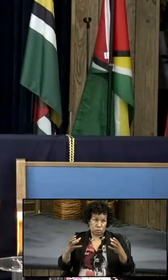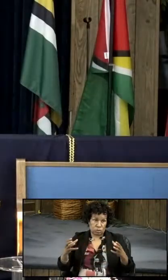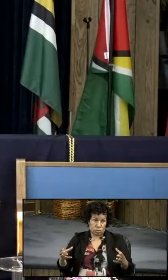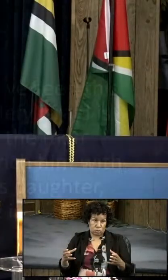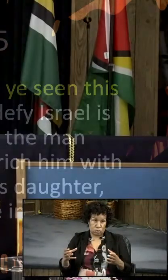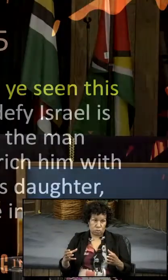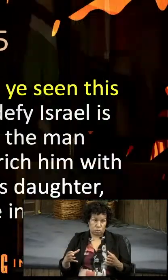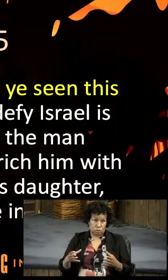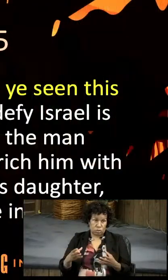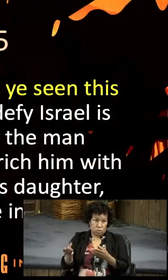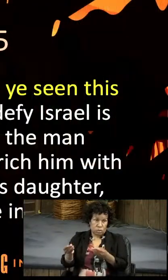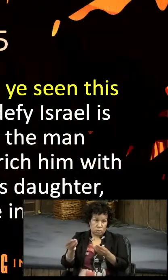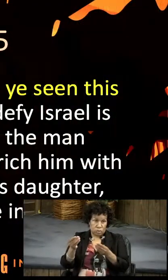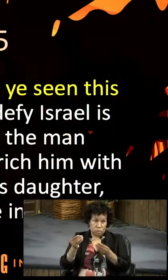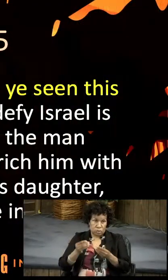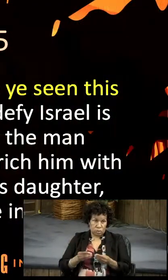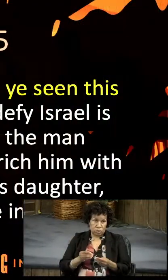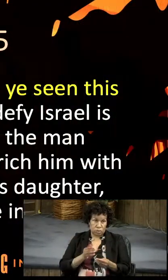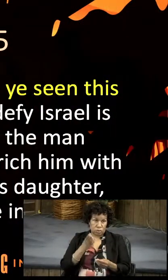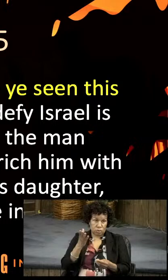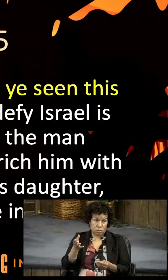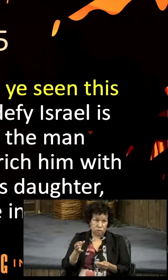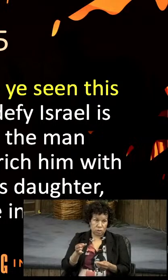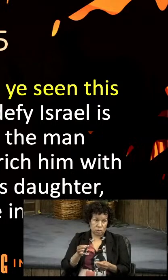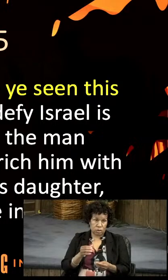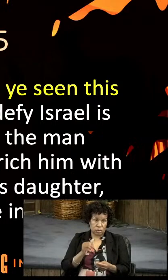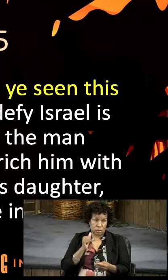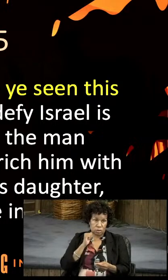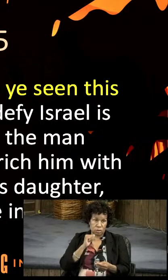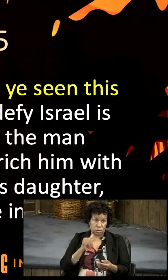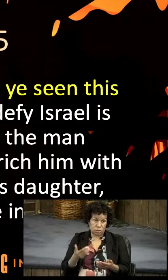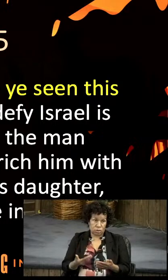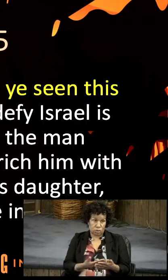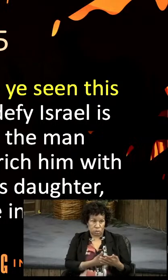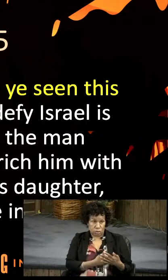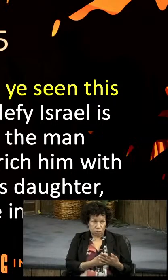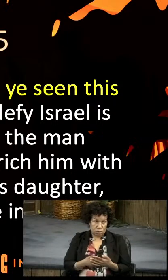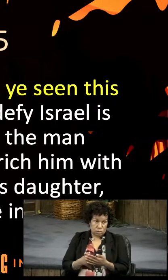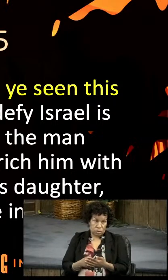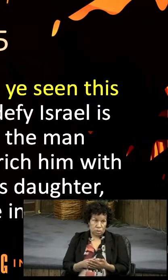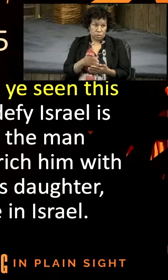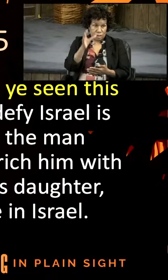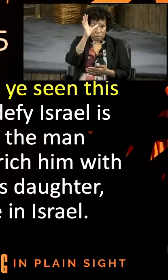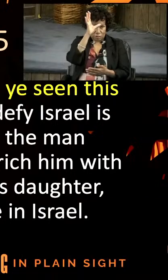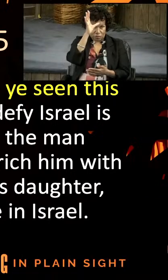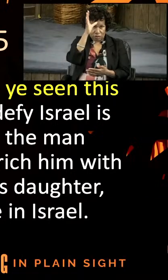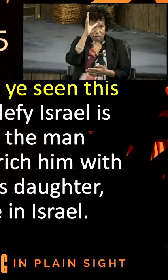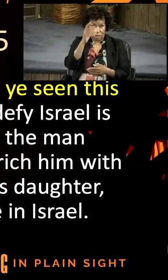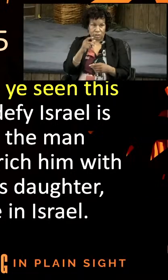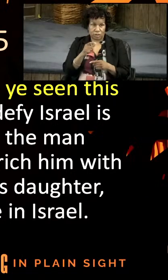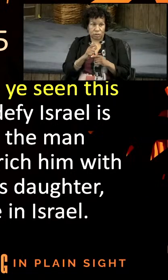daughter and make his father's house free in Israel. You know what they're saying, man, you go.